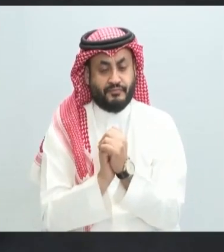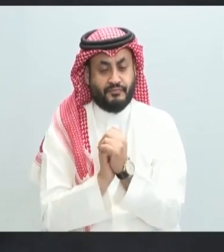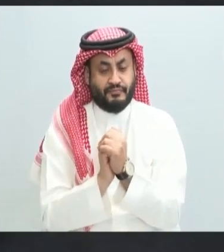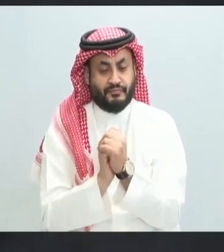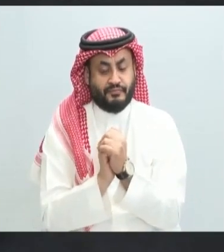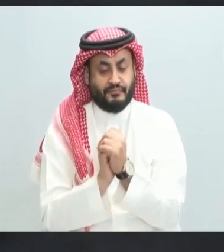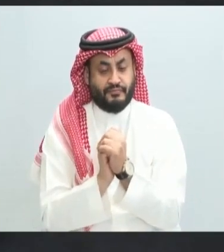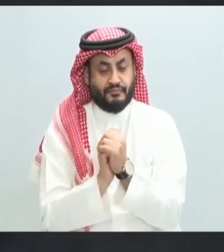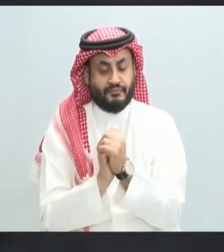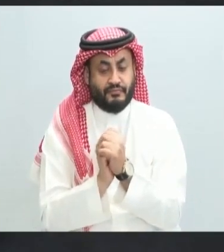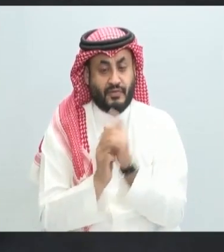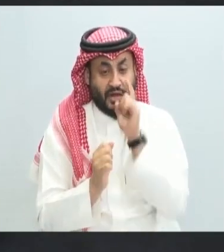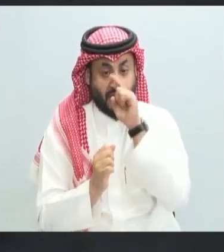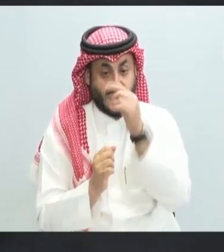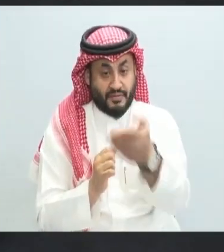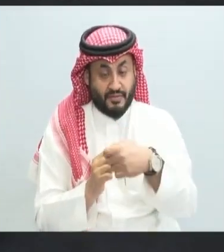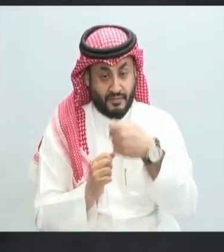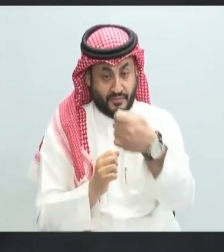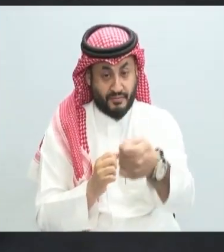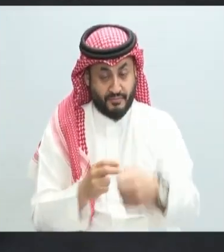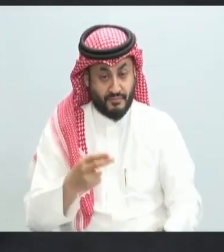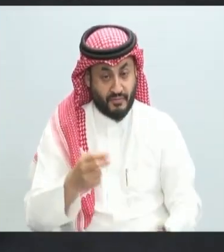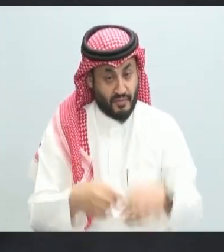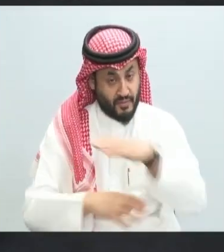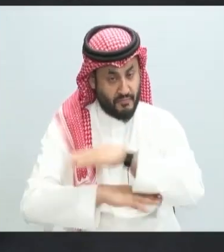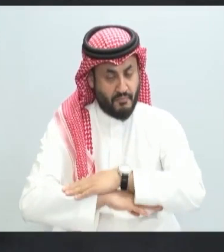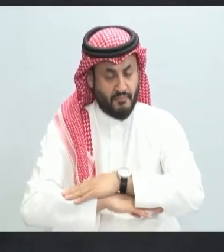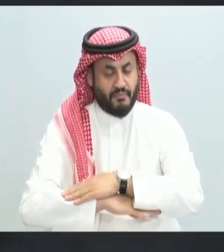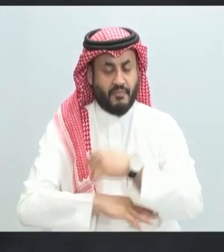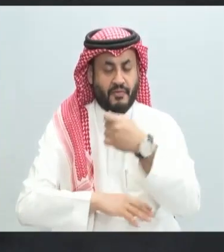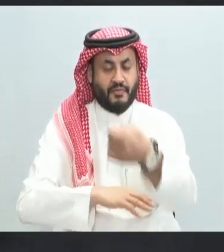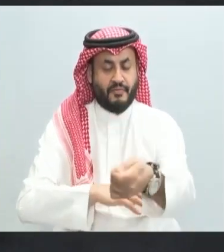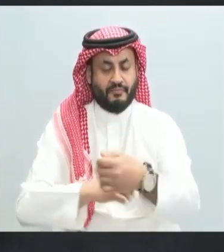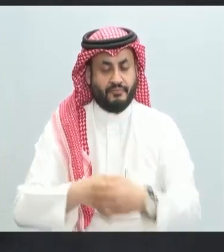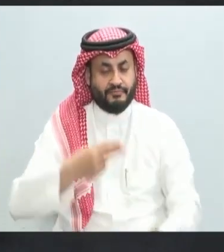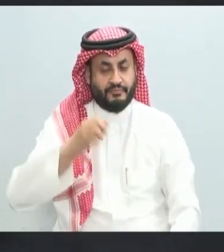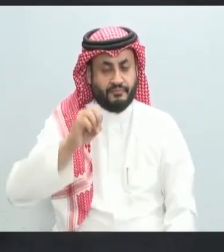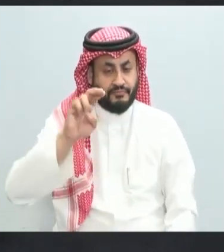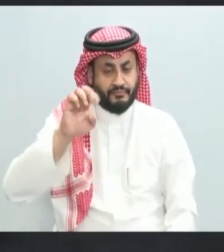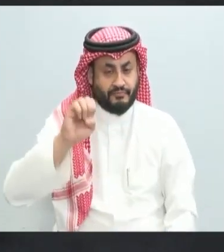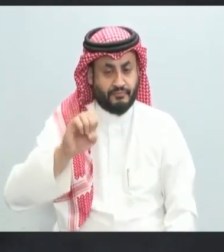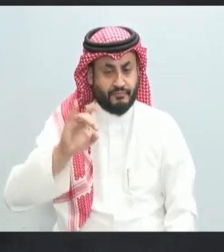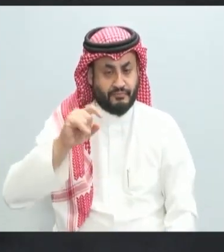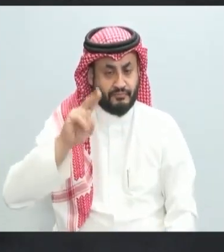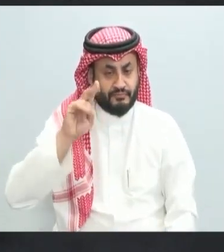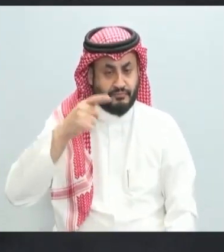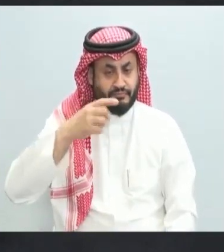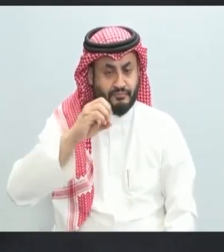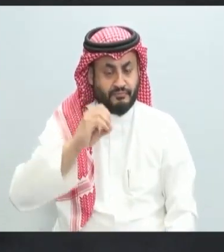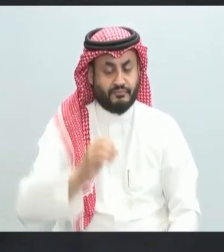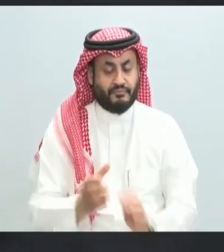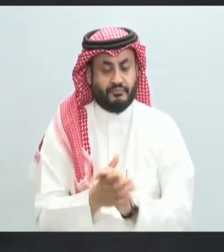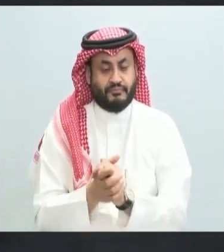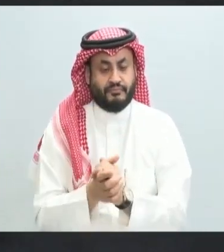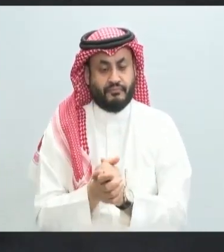must say, here you go, to be polite when we give people who are asking to